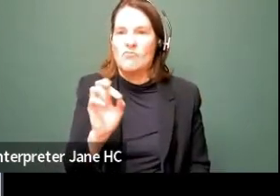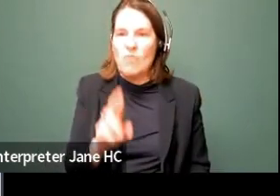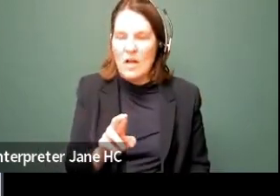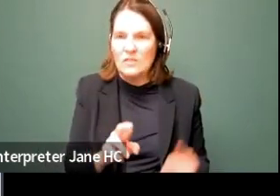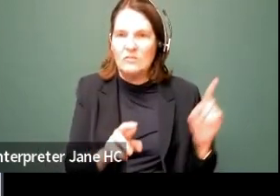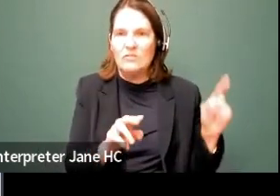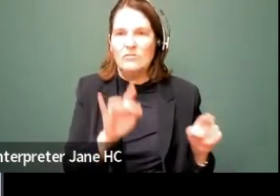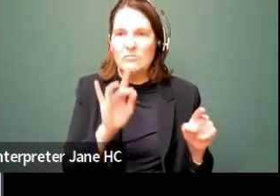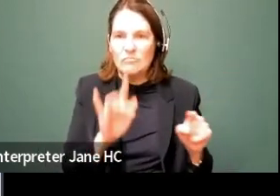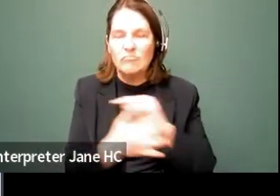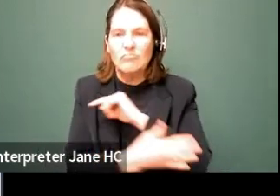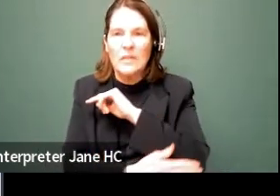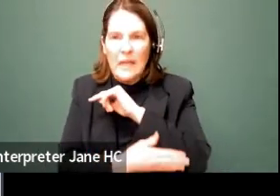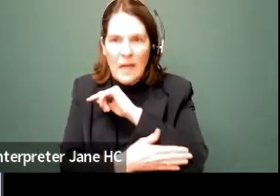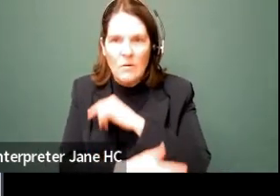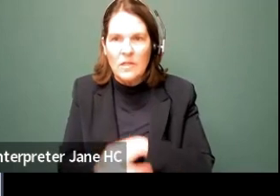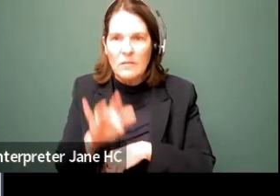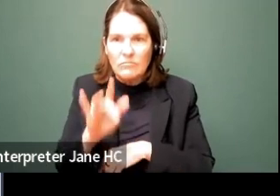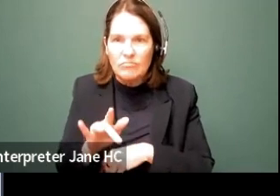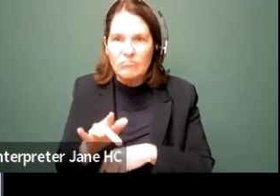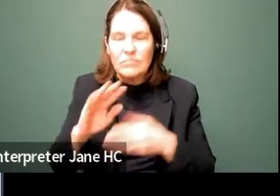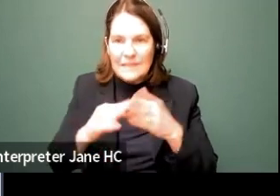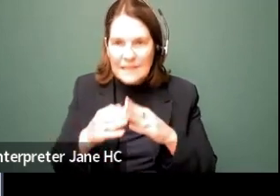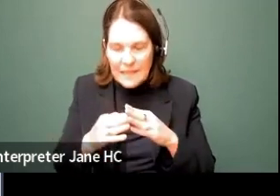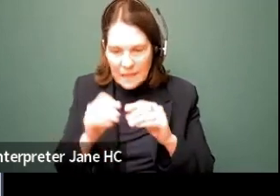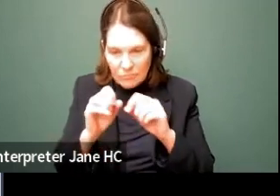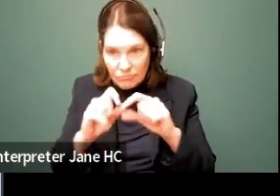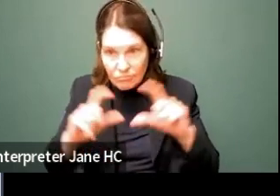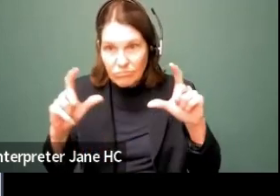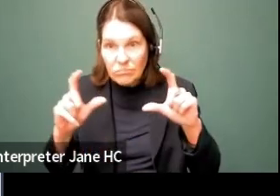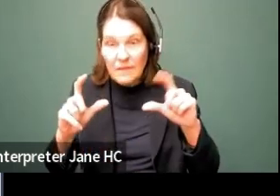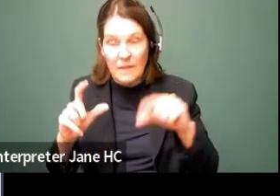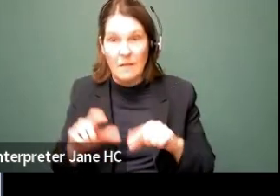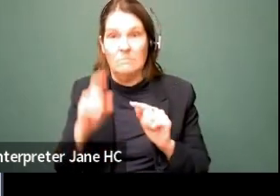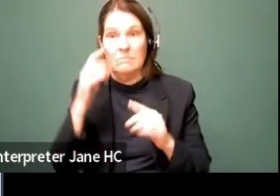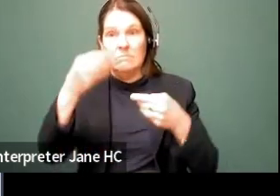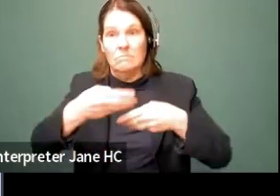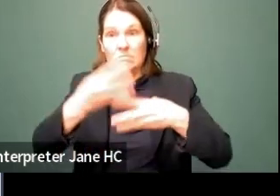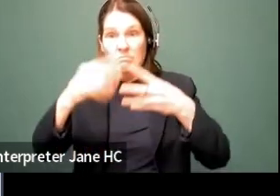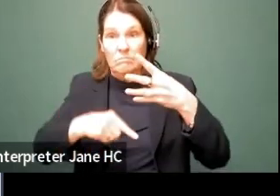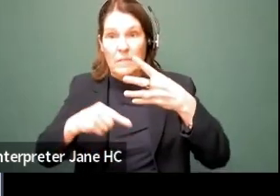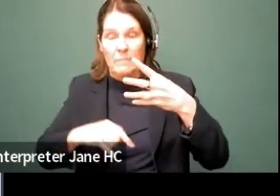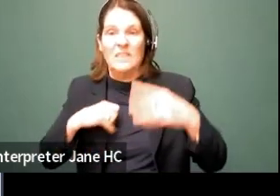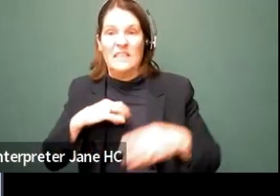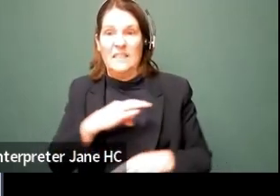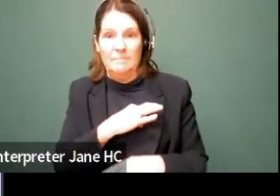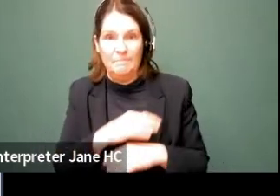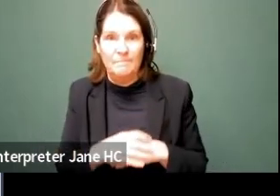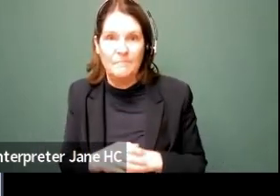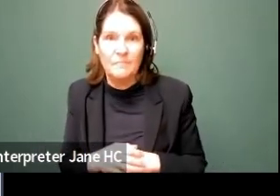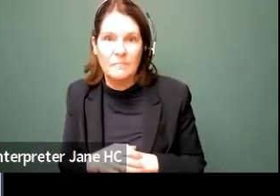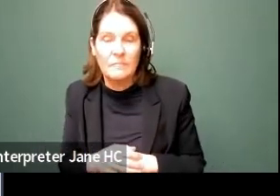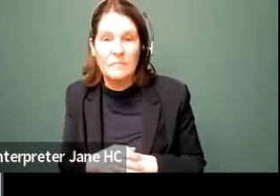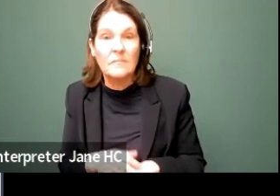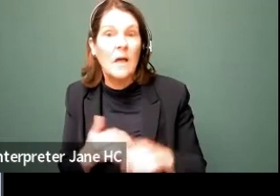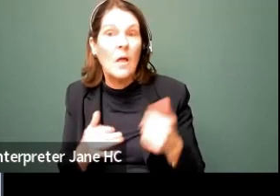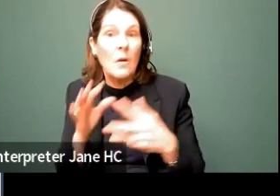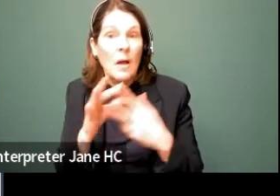find your legislator. If you don't want to use the map, you can also use this drop-down